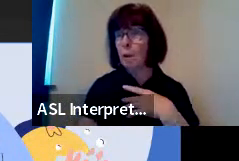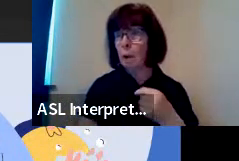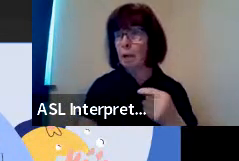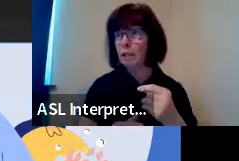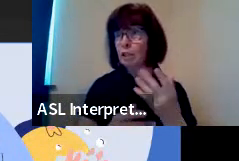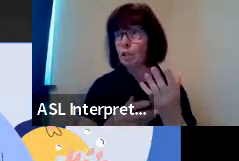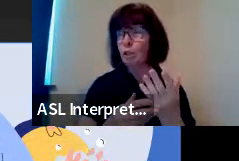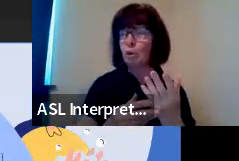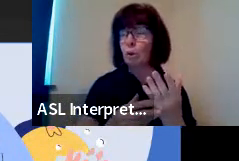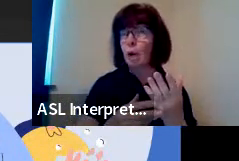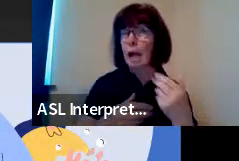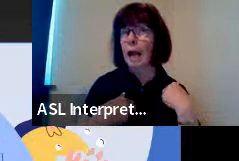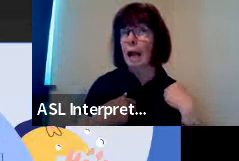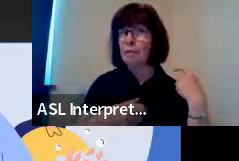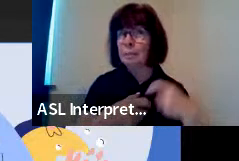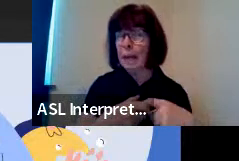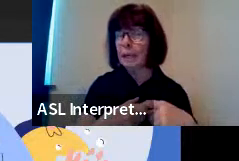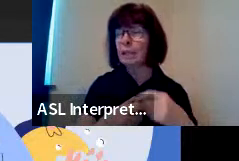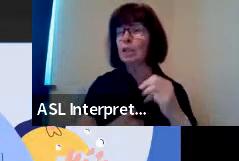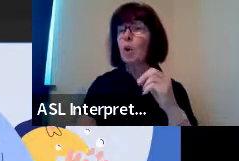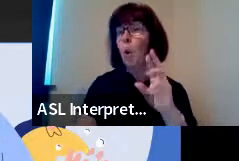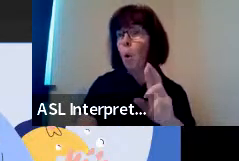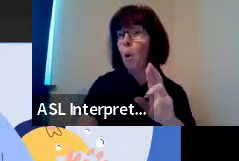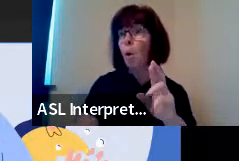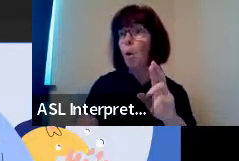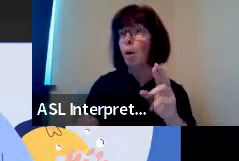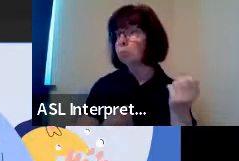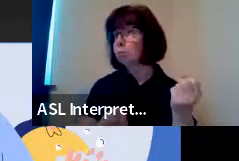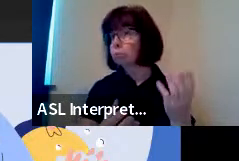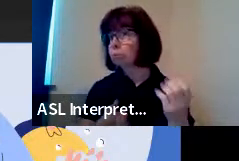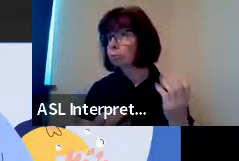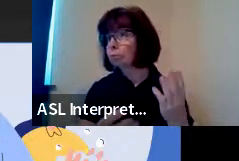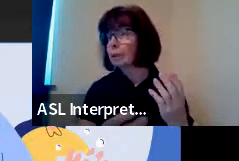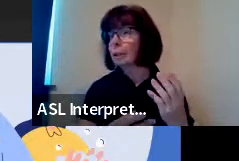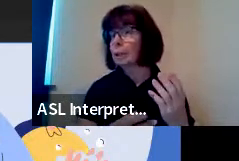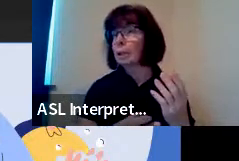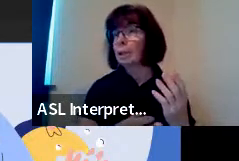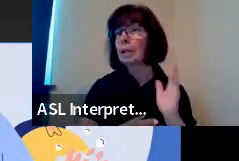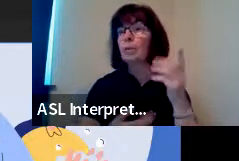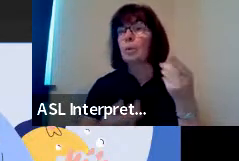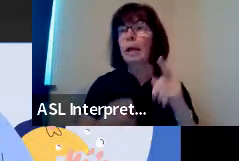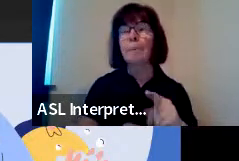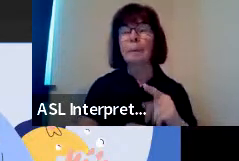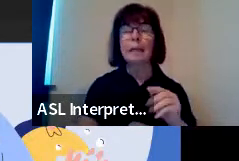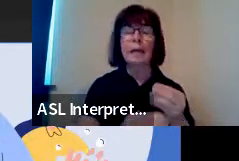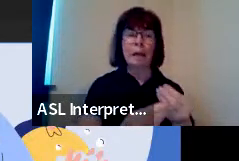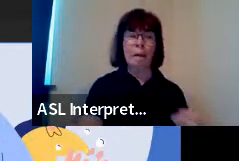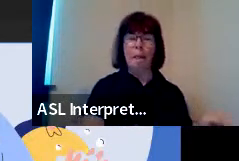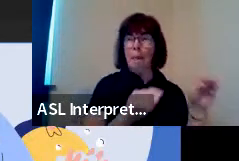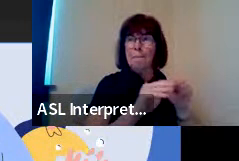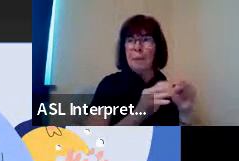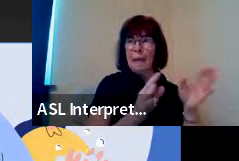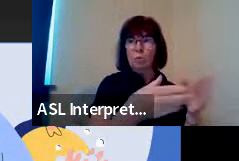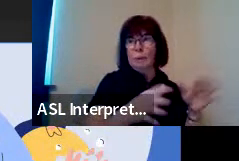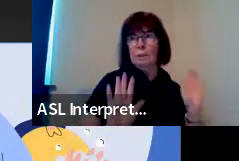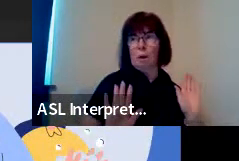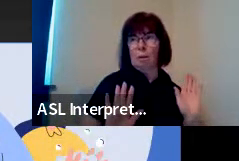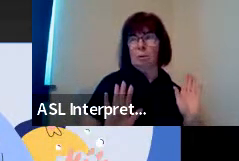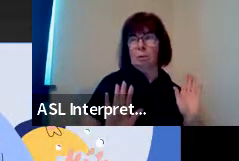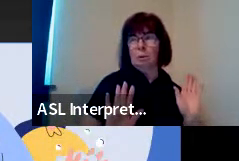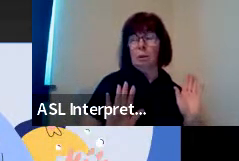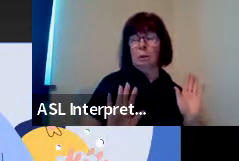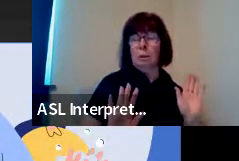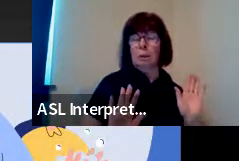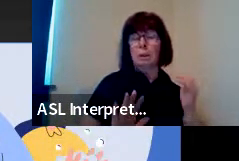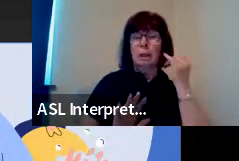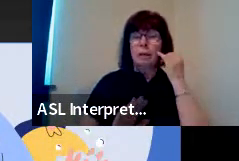in Spanish or sign language. That's going to happen just in the main room. And so if you